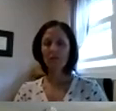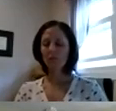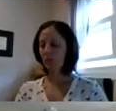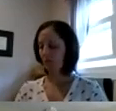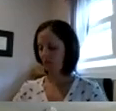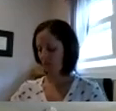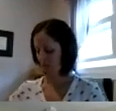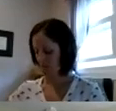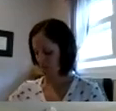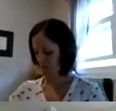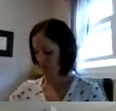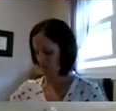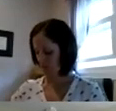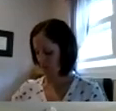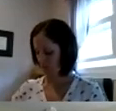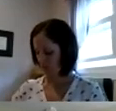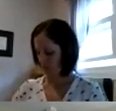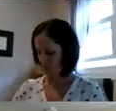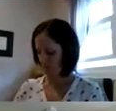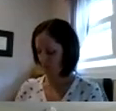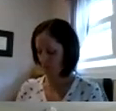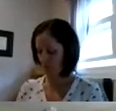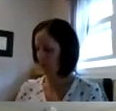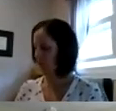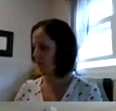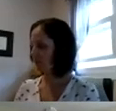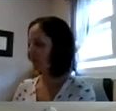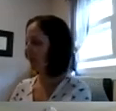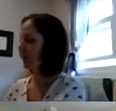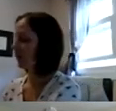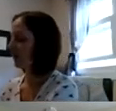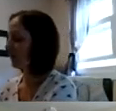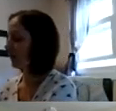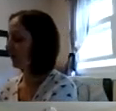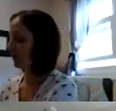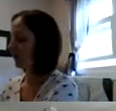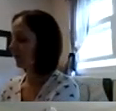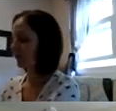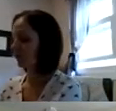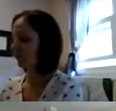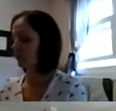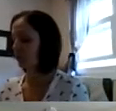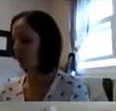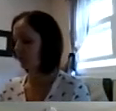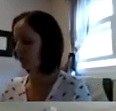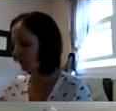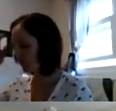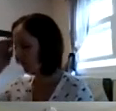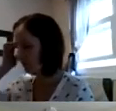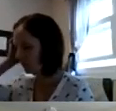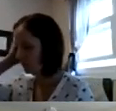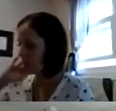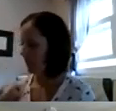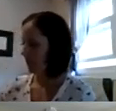artist and the team of community members, including at least one representative from local government, use our funds to pay the artist